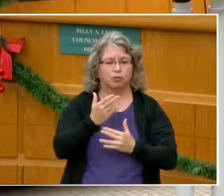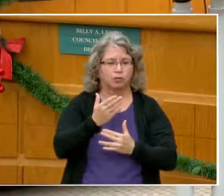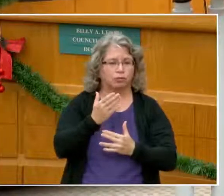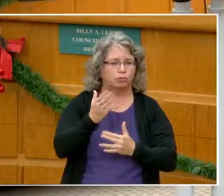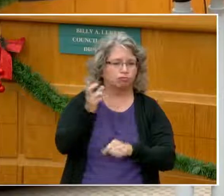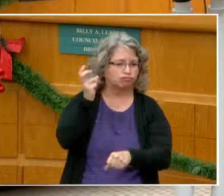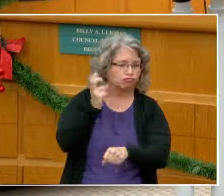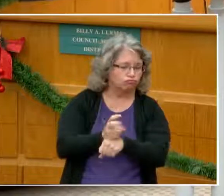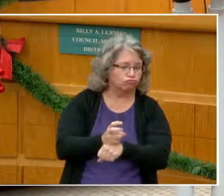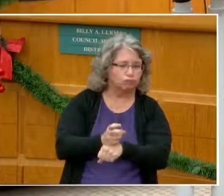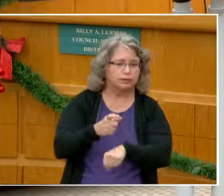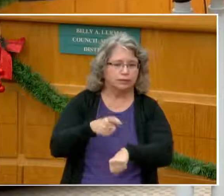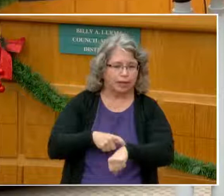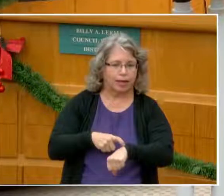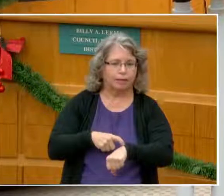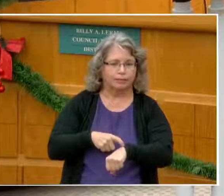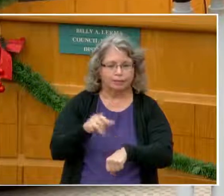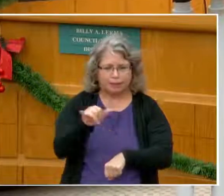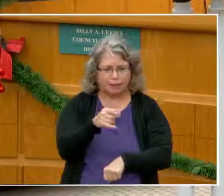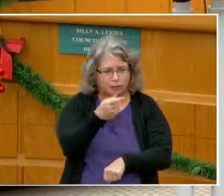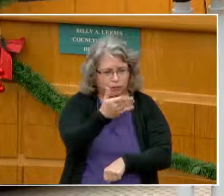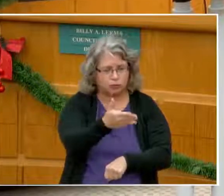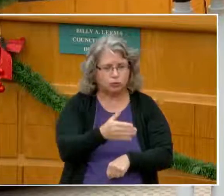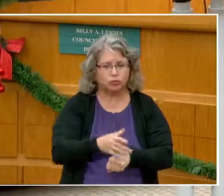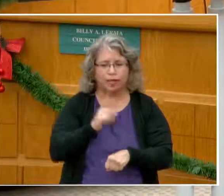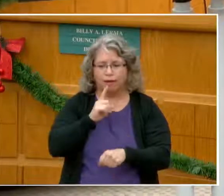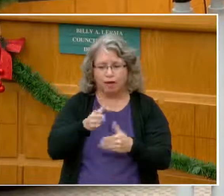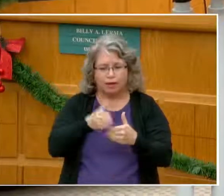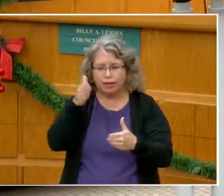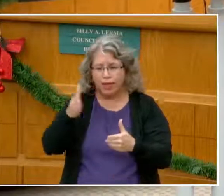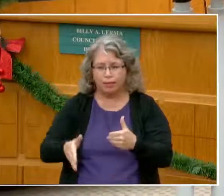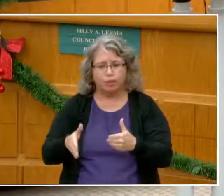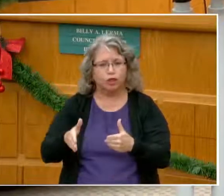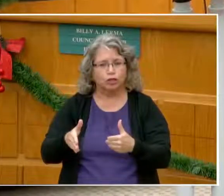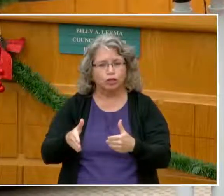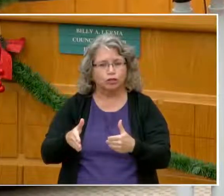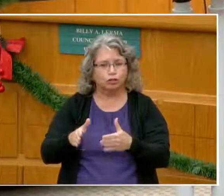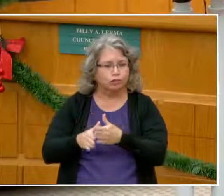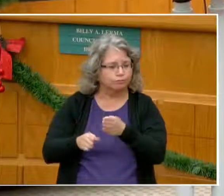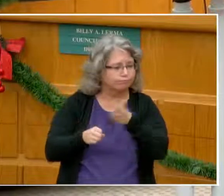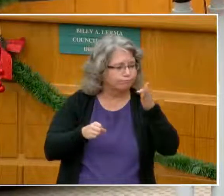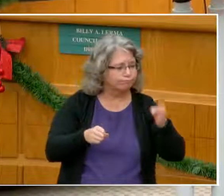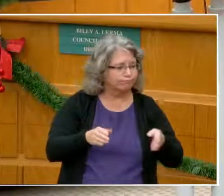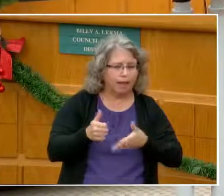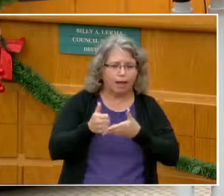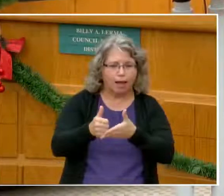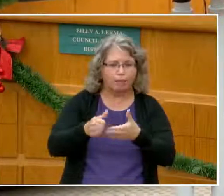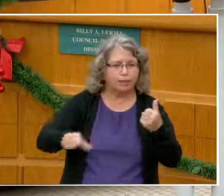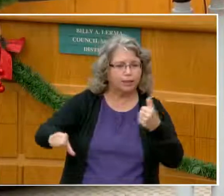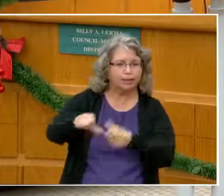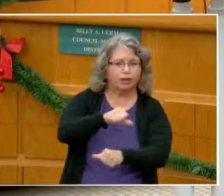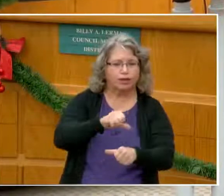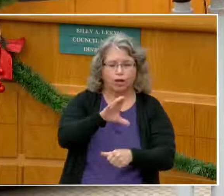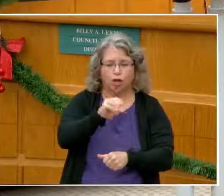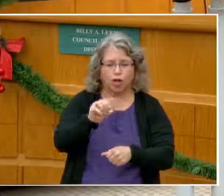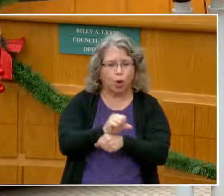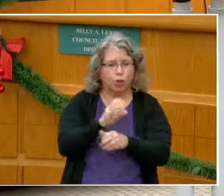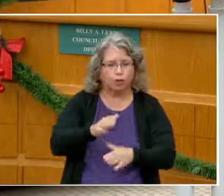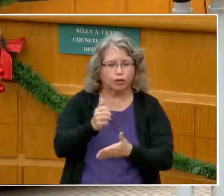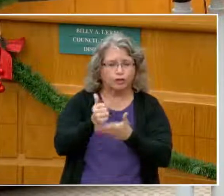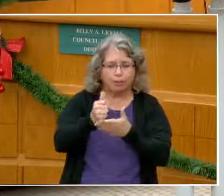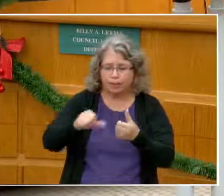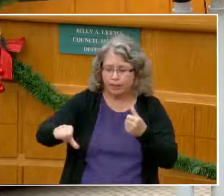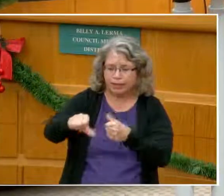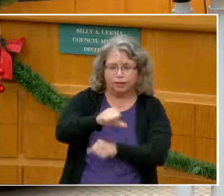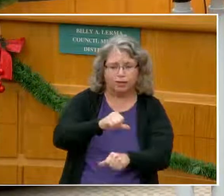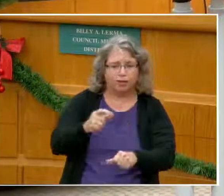they're just like you. They're neighbor helping neighbor, co-worker helping co-worker. They're always lending a hand and lifting